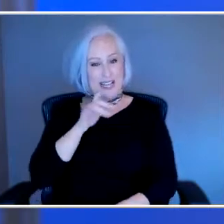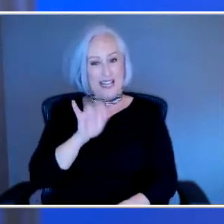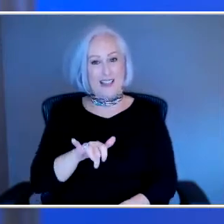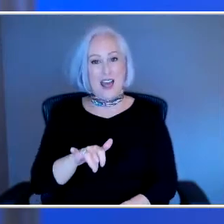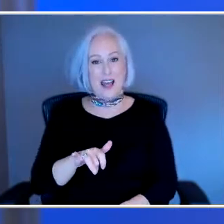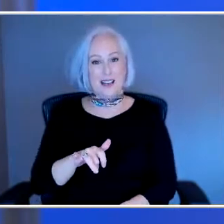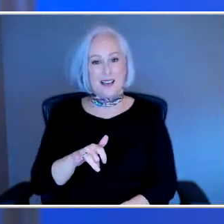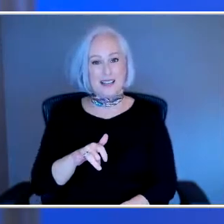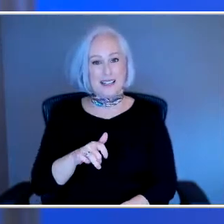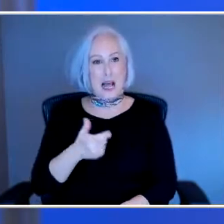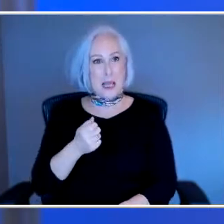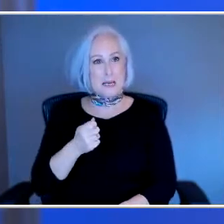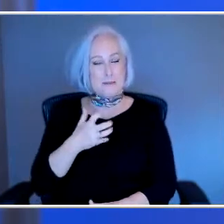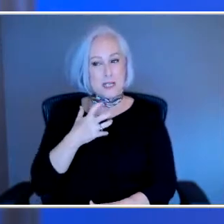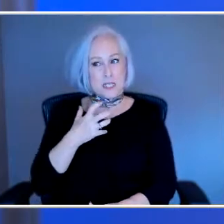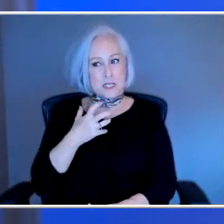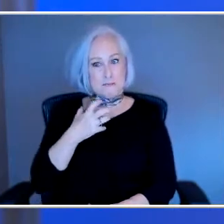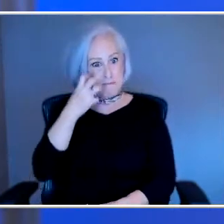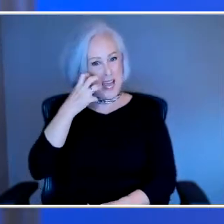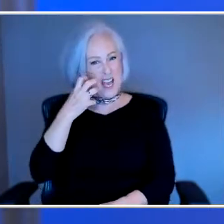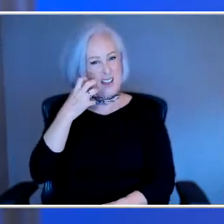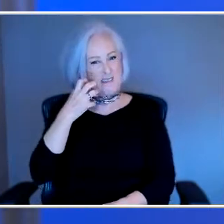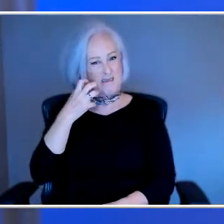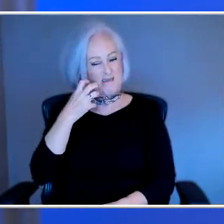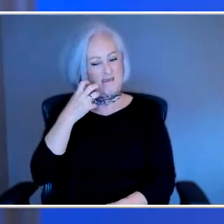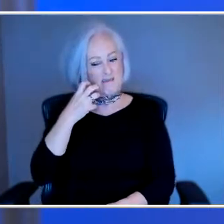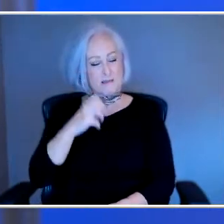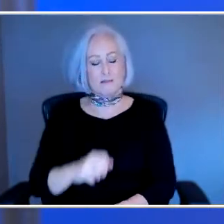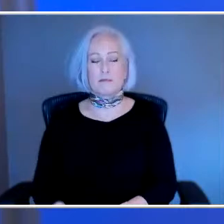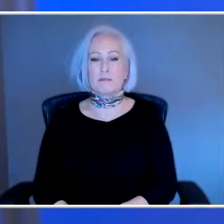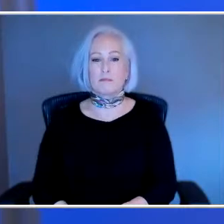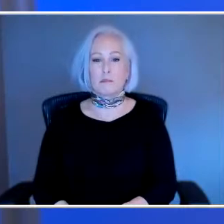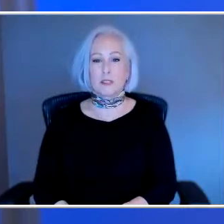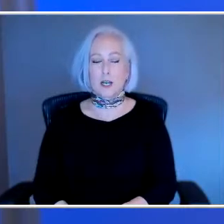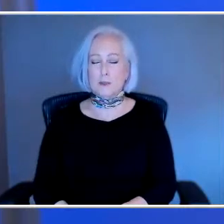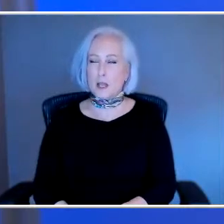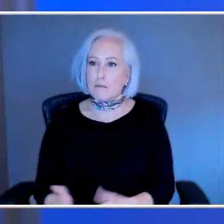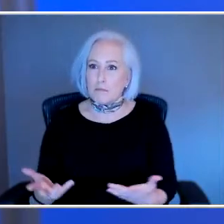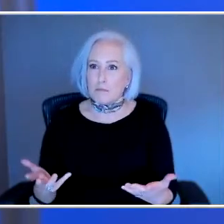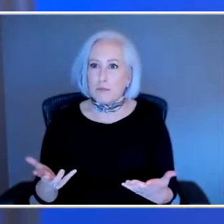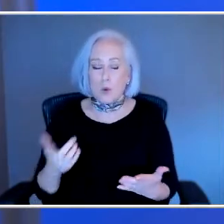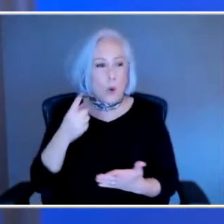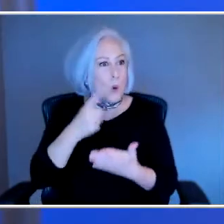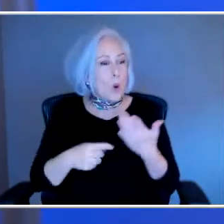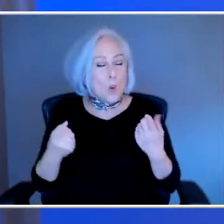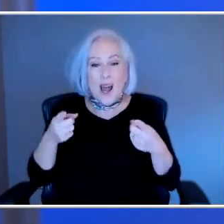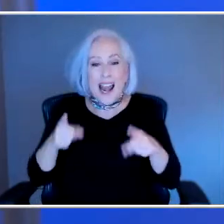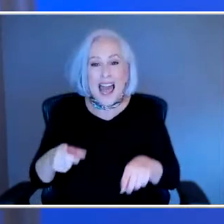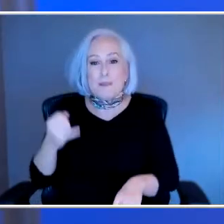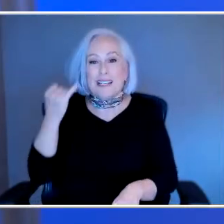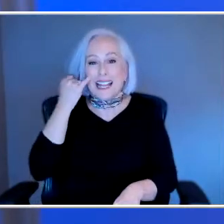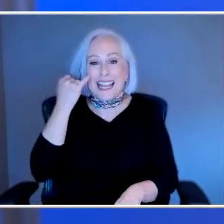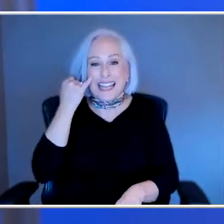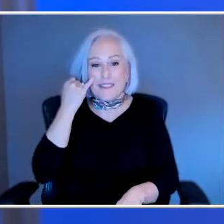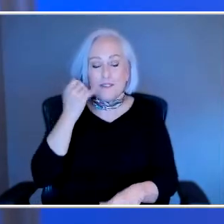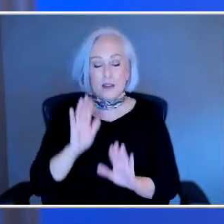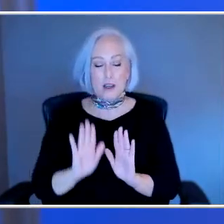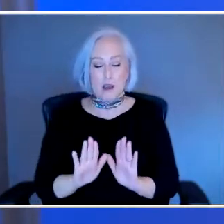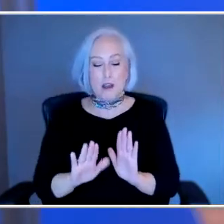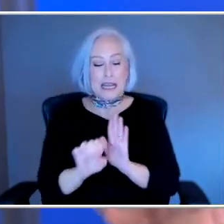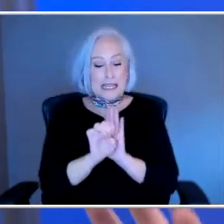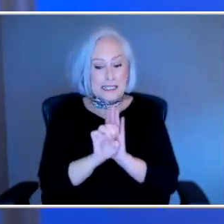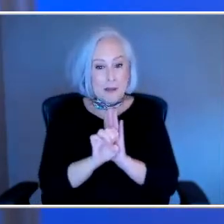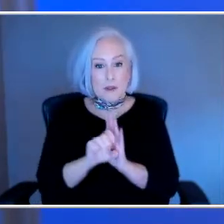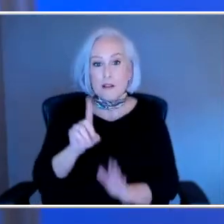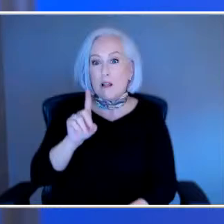mad and questioning what would have happened if, because she had to change my course